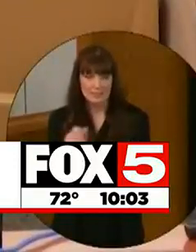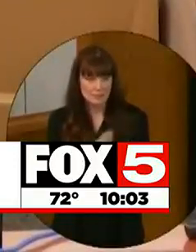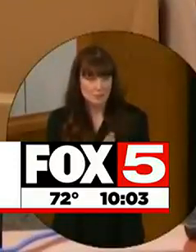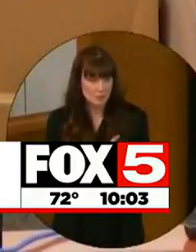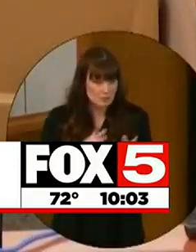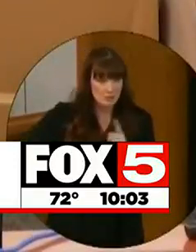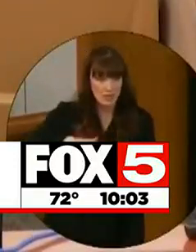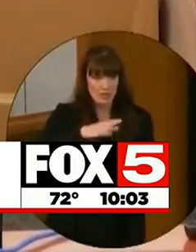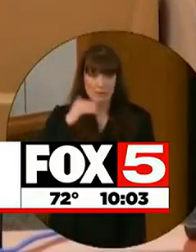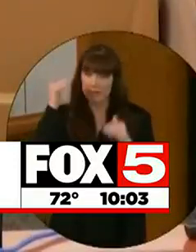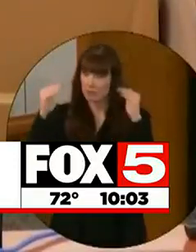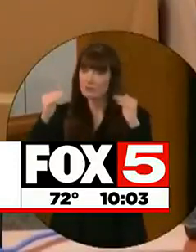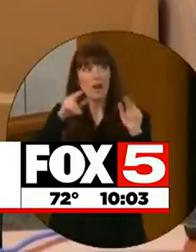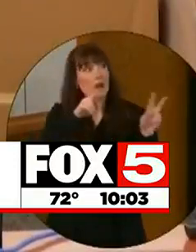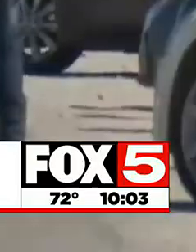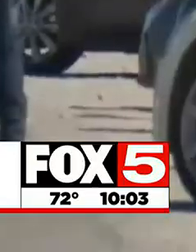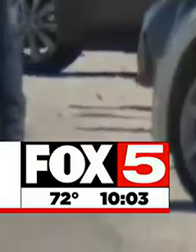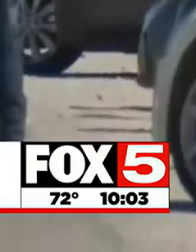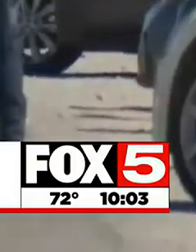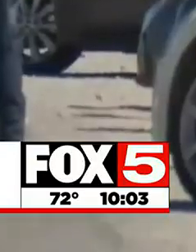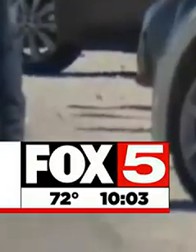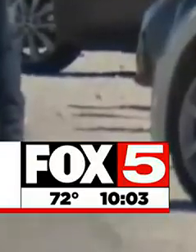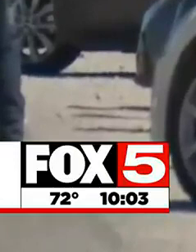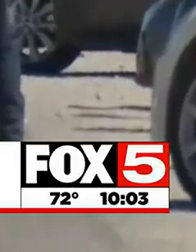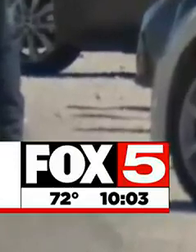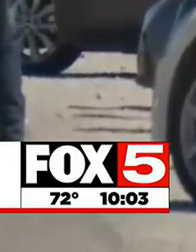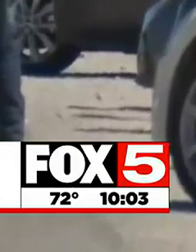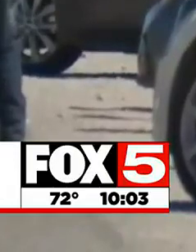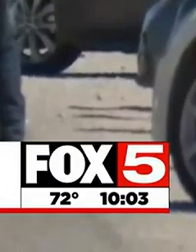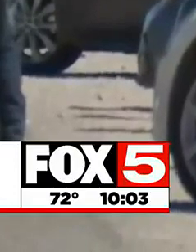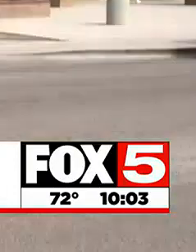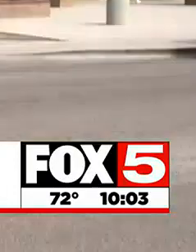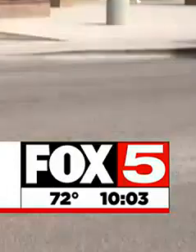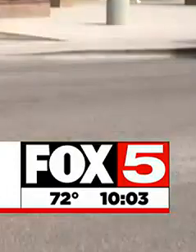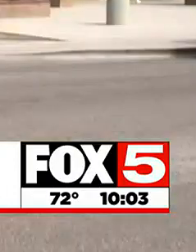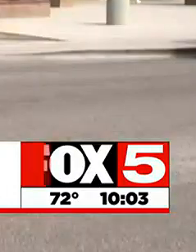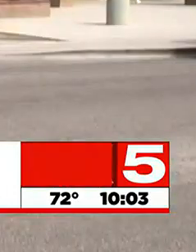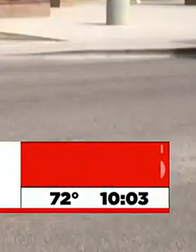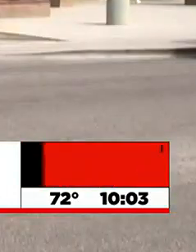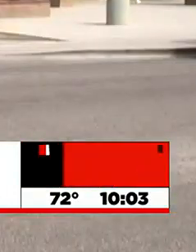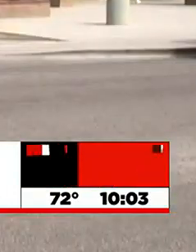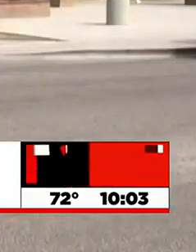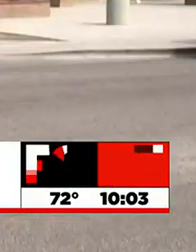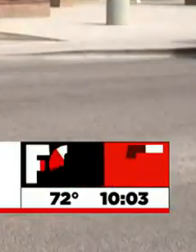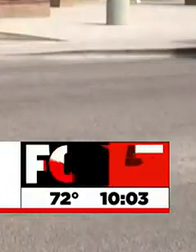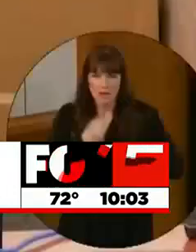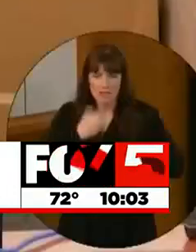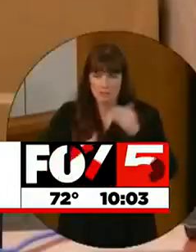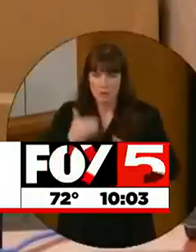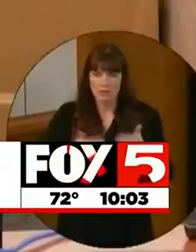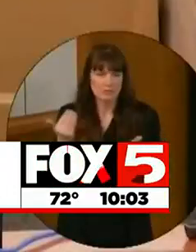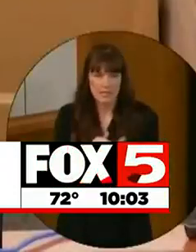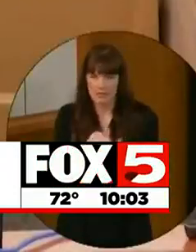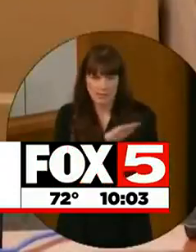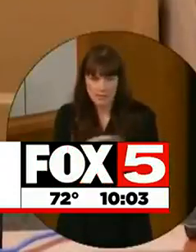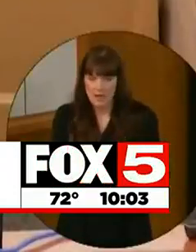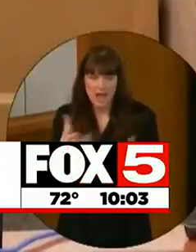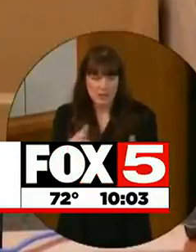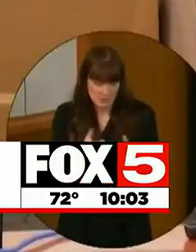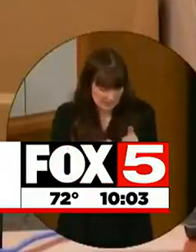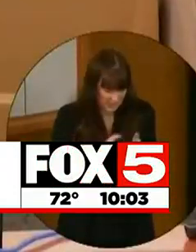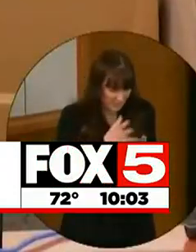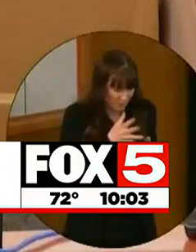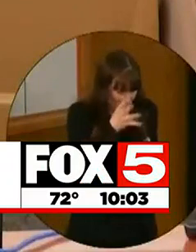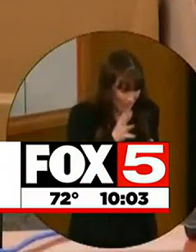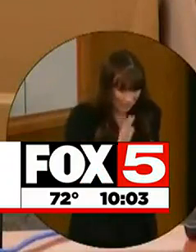Oberle, a student at Desert Oasis, shared what the recent hard lockdown at the school was like. Why should I have to text my parents